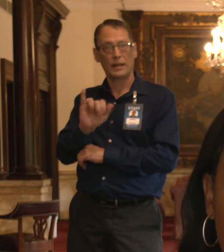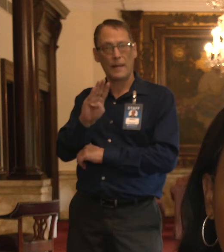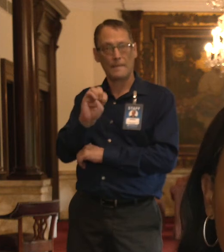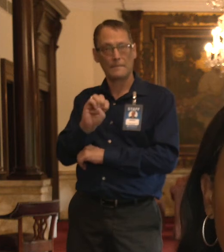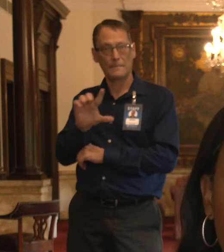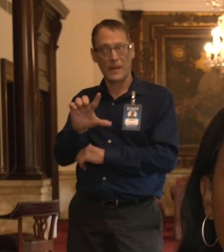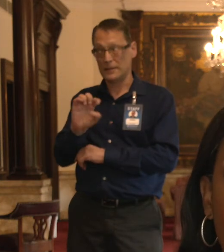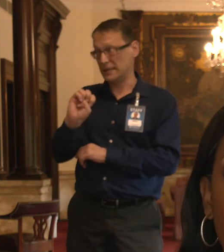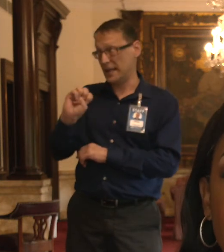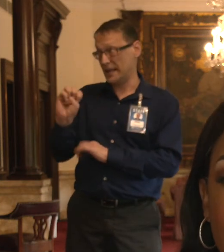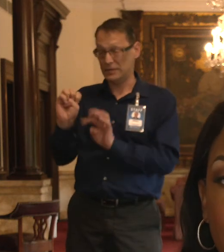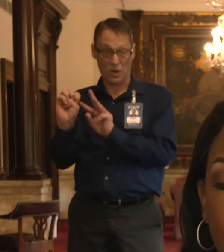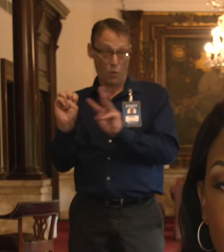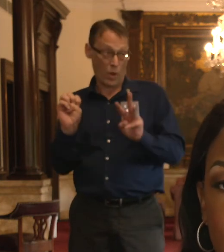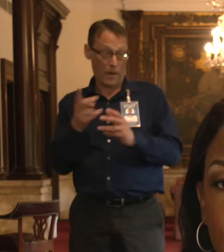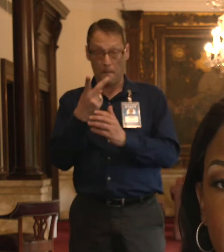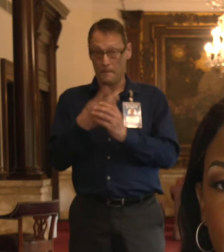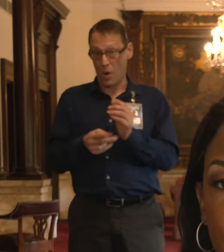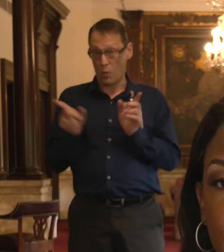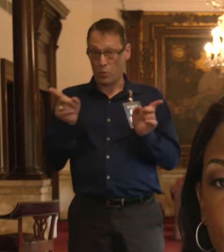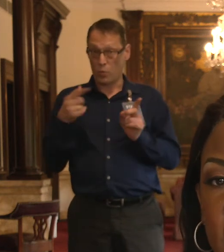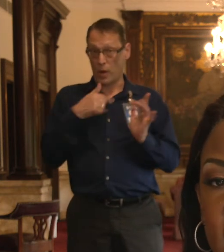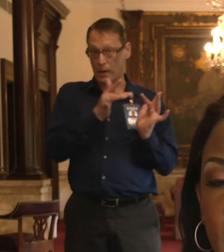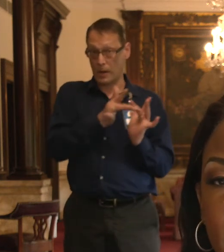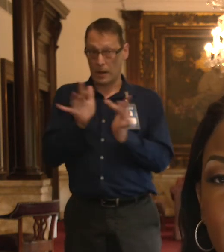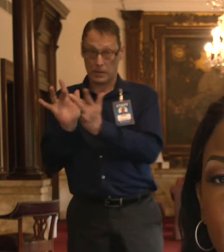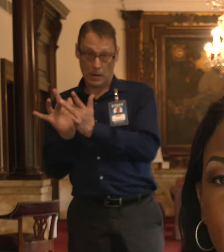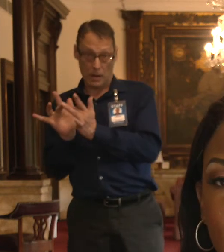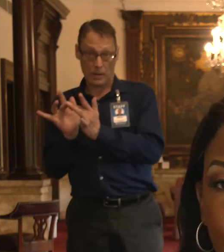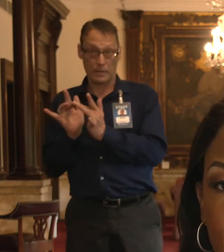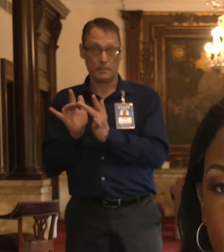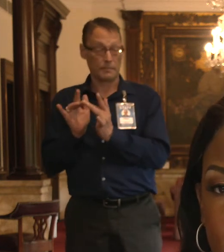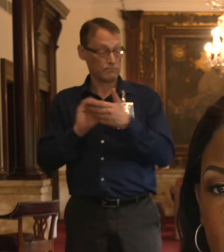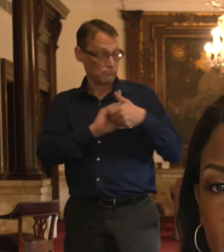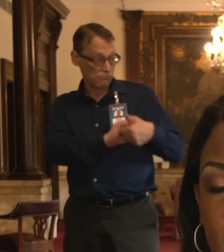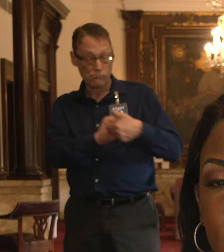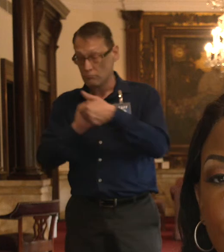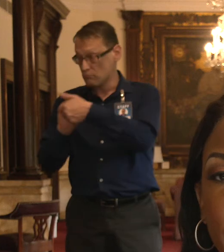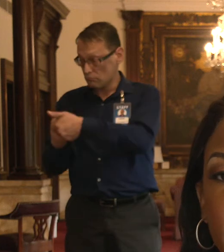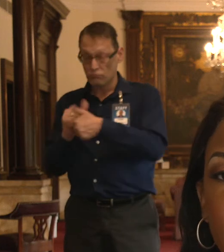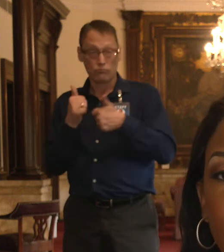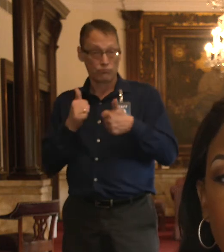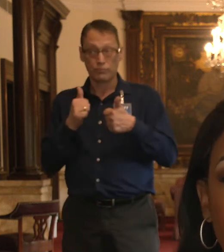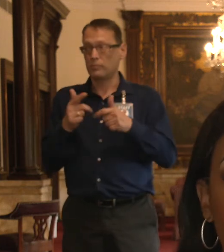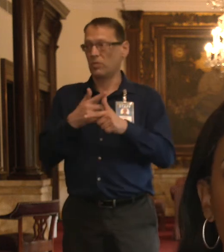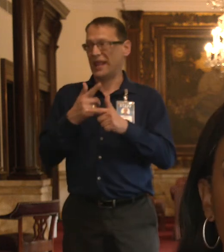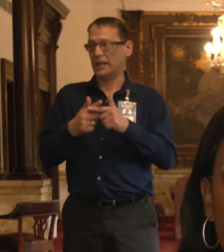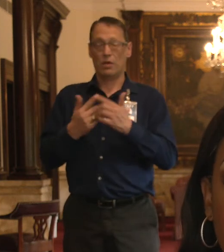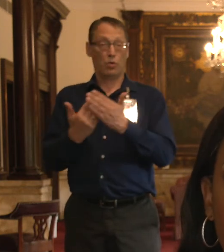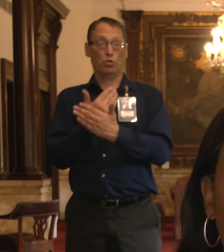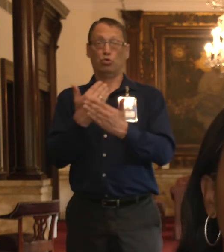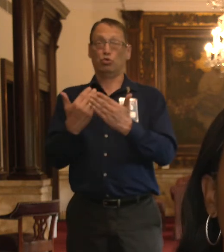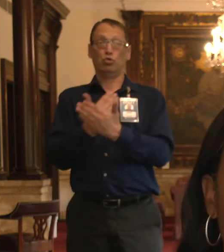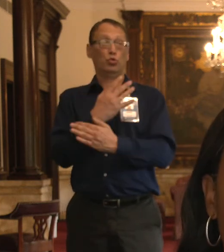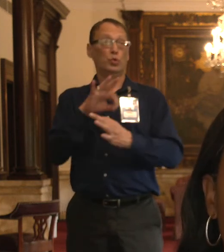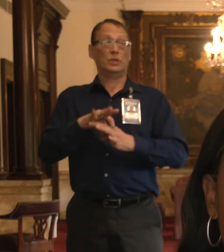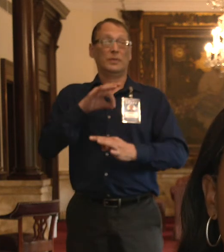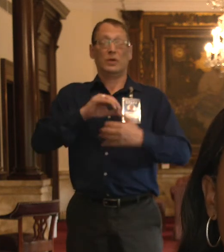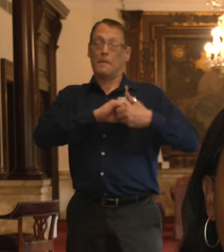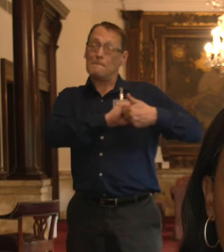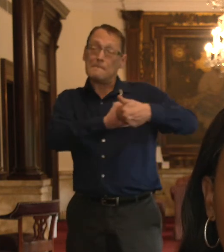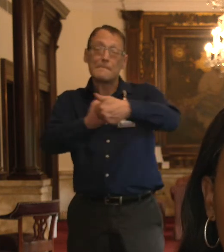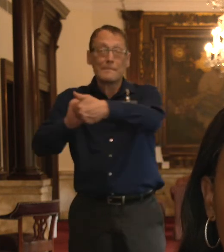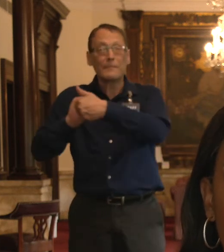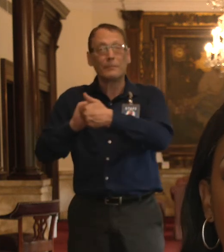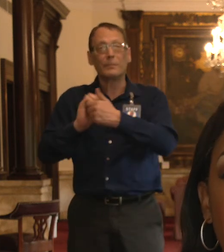and to the east. It's important to make sure that we stay in close contact so we can usher in a new spirit of collaboration